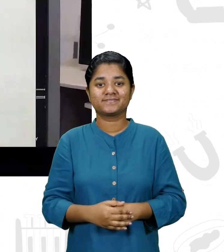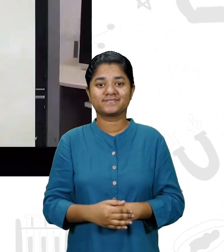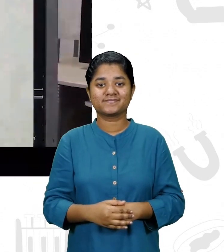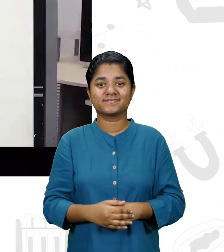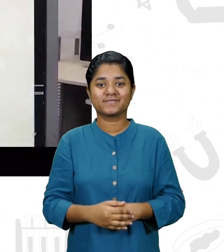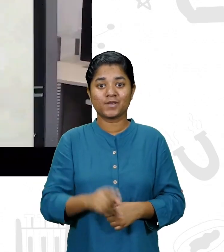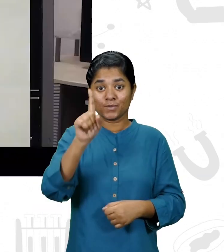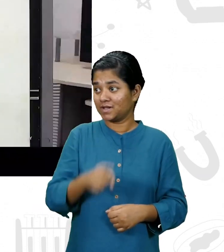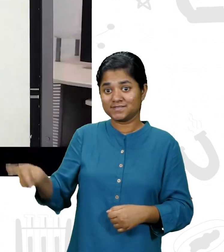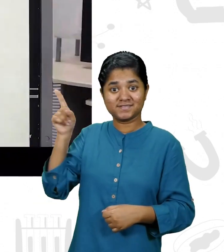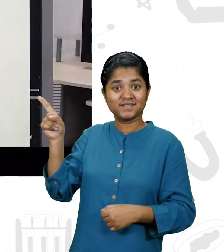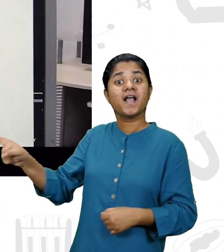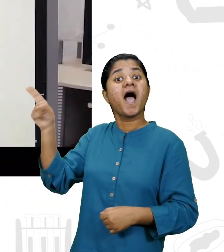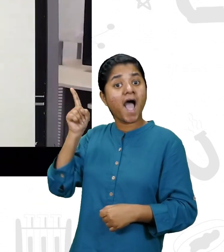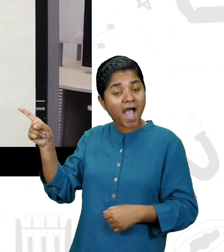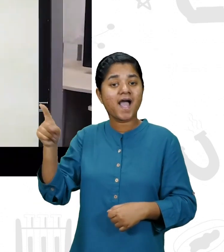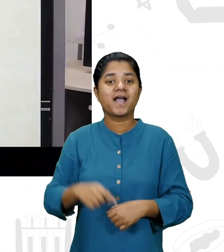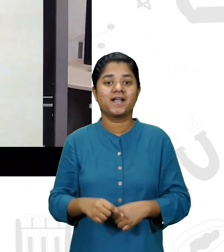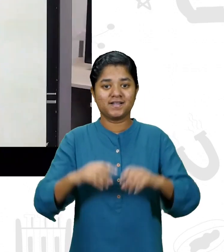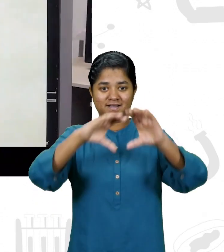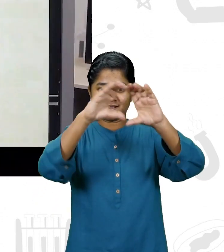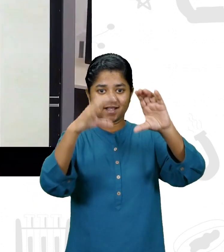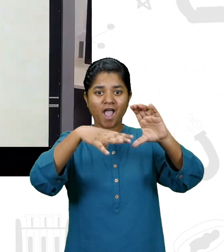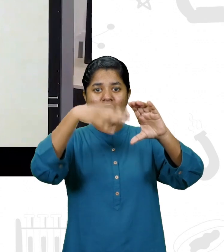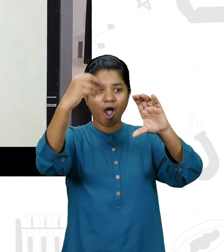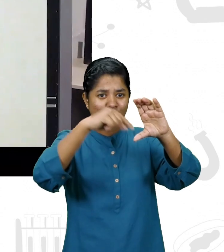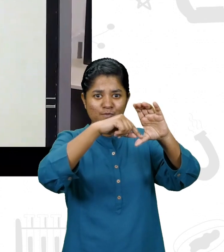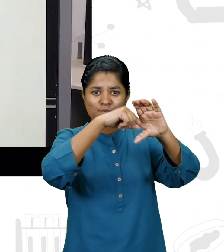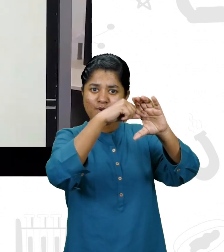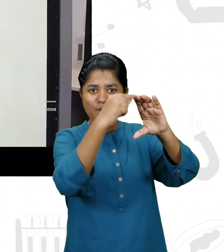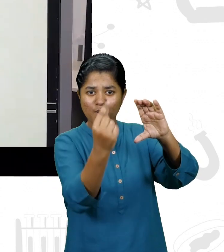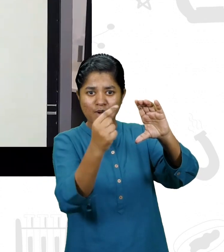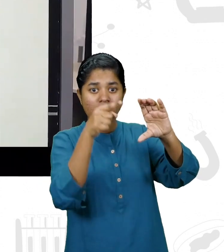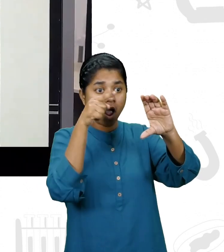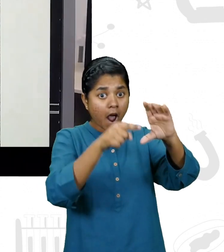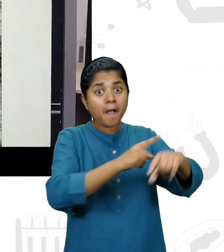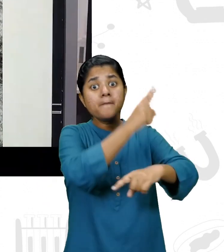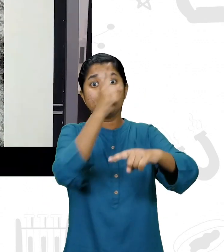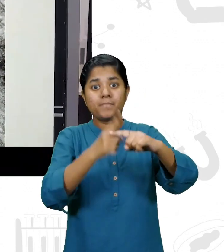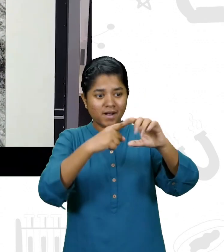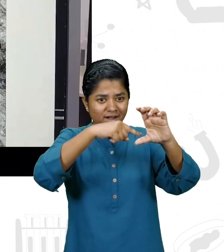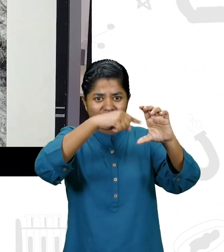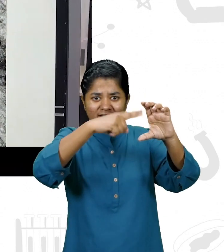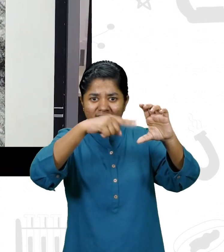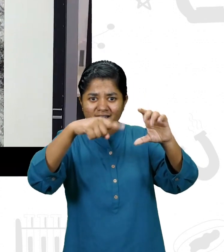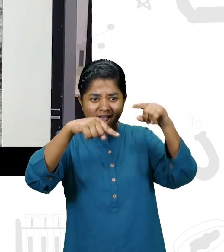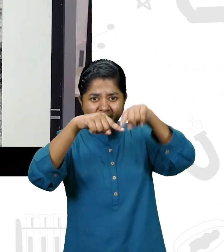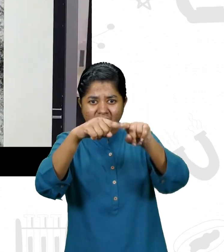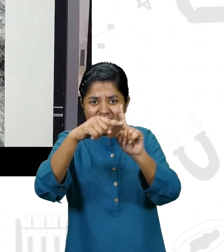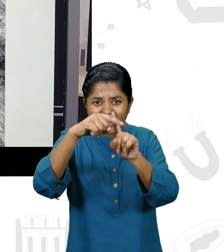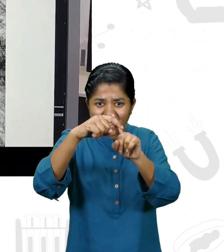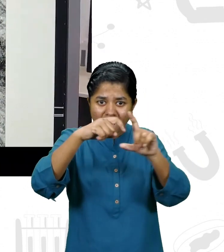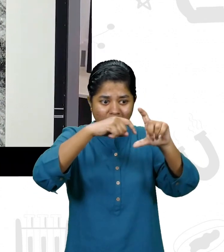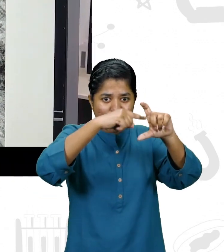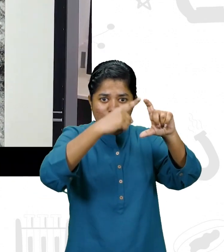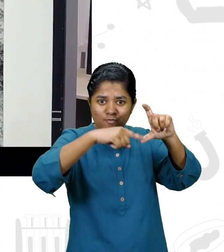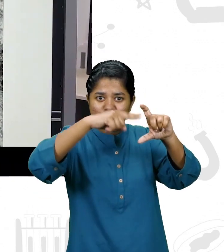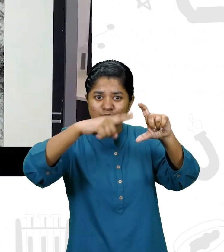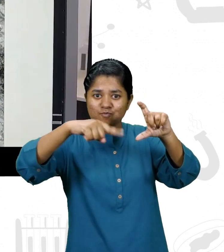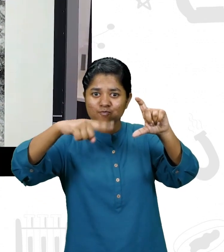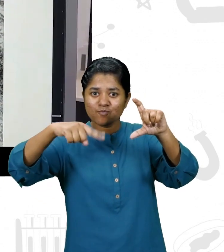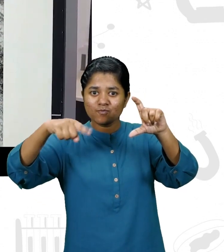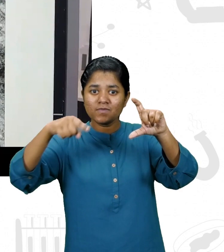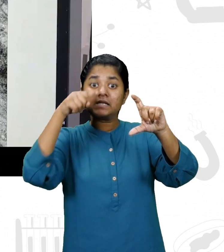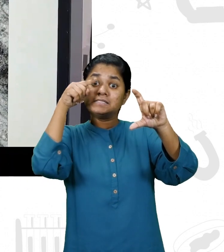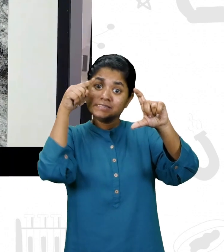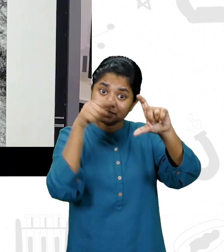pictures. This one. So this is a typical mitochondria that you can see. So you have the outer membrane, you have the inner